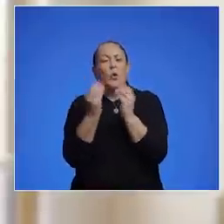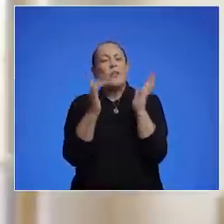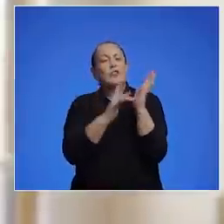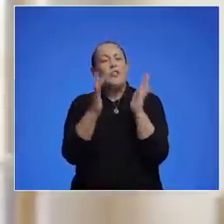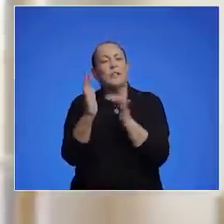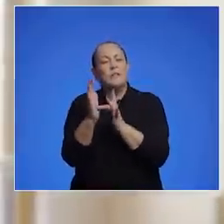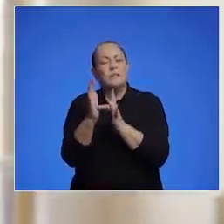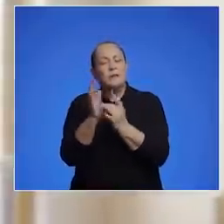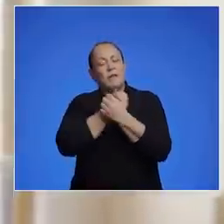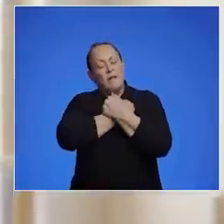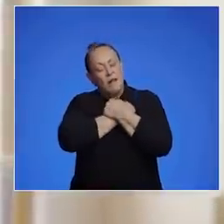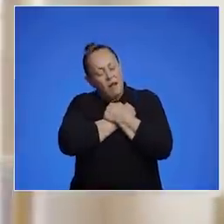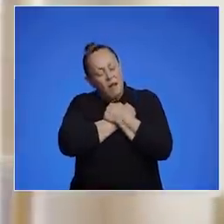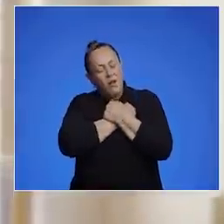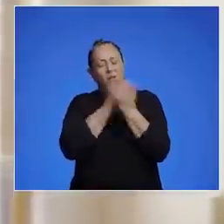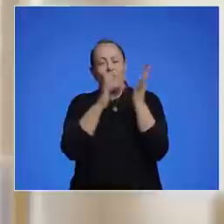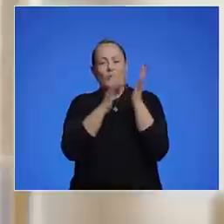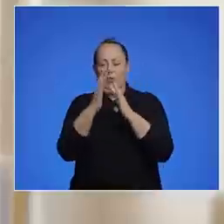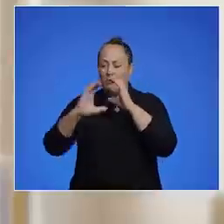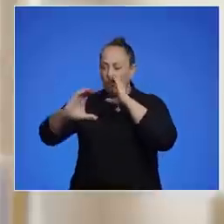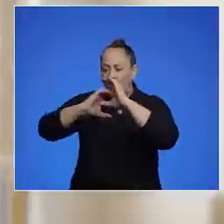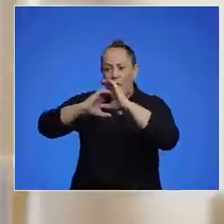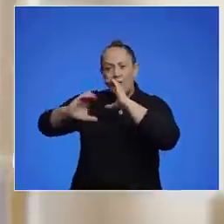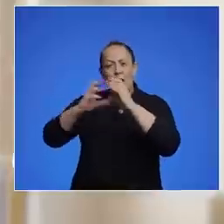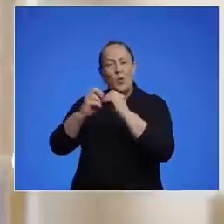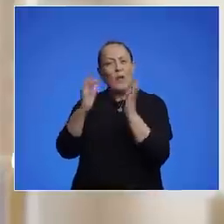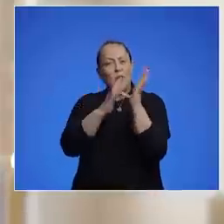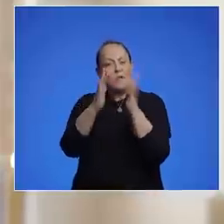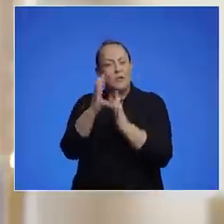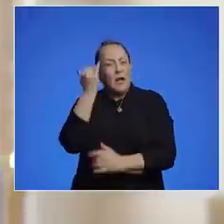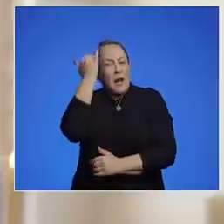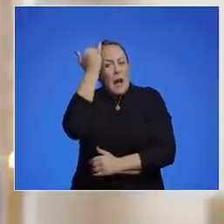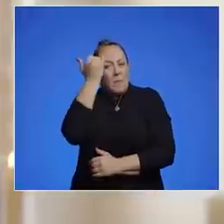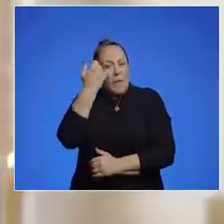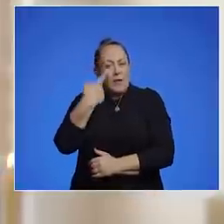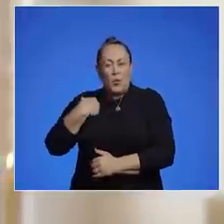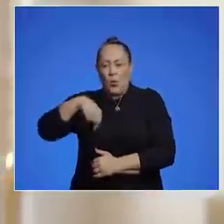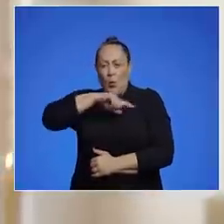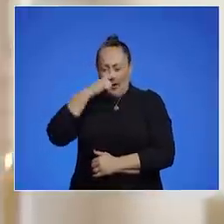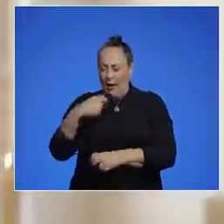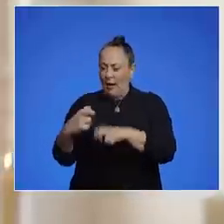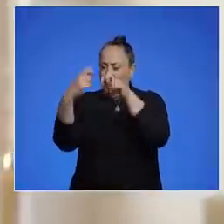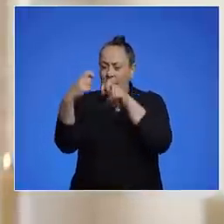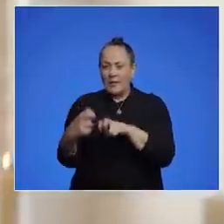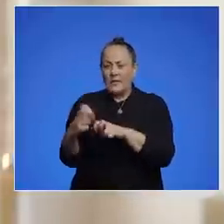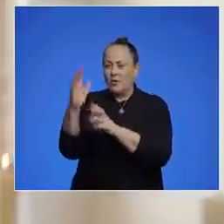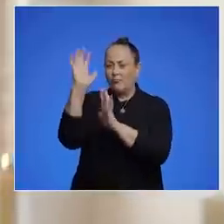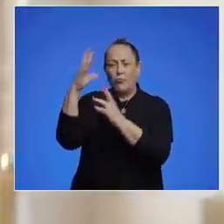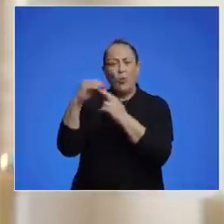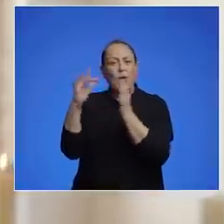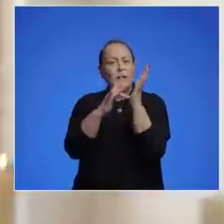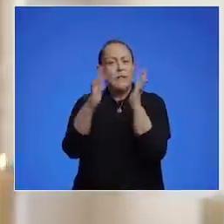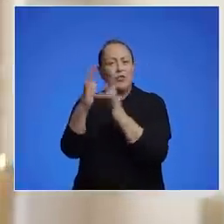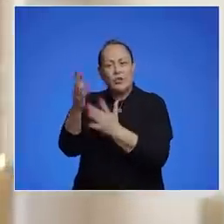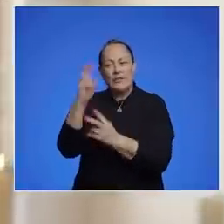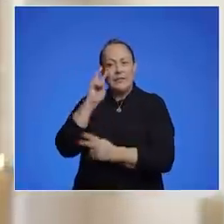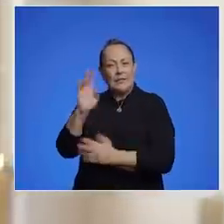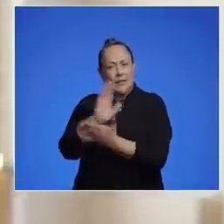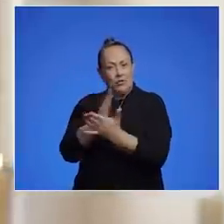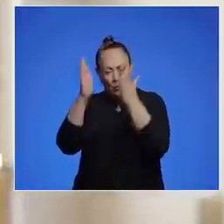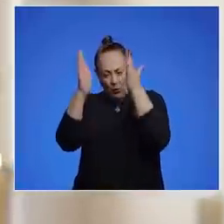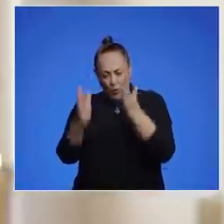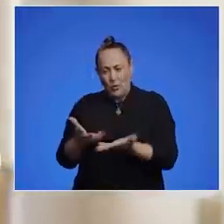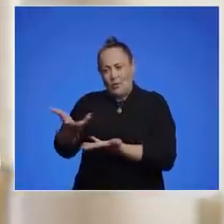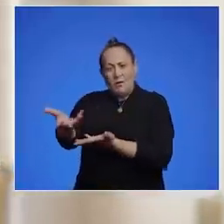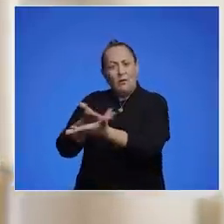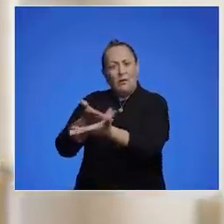Jesus. They loved Jesus. They had conversations with Jesus. Imagine you and I could sit down with Jesus and see him physically